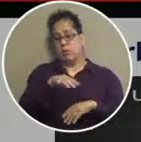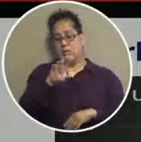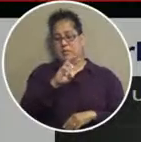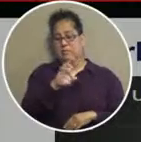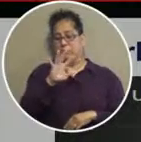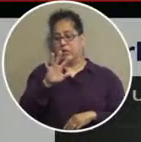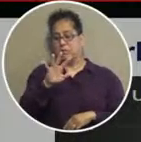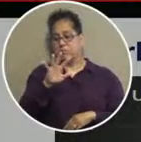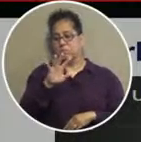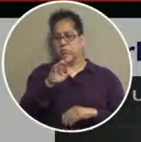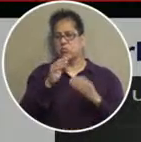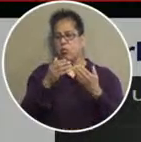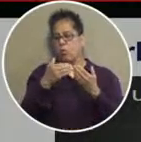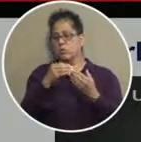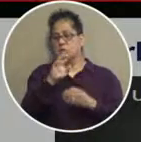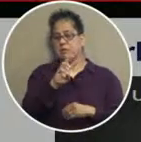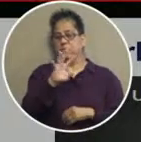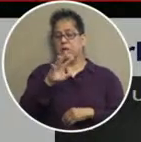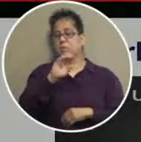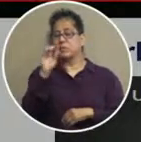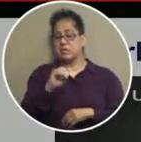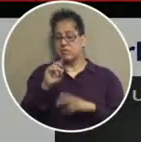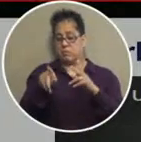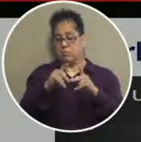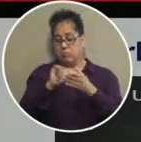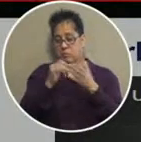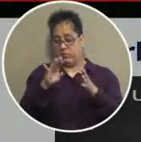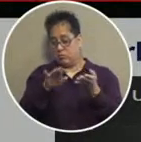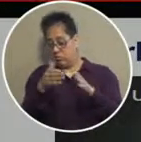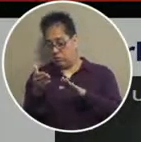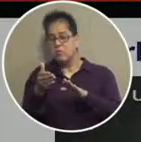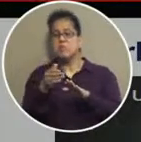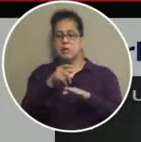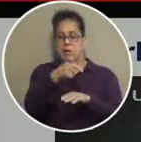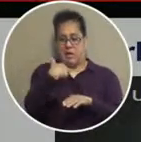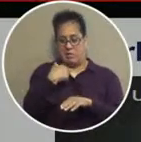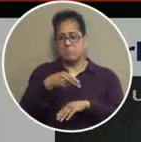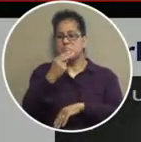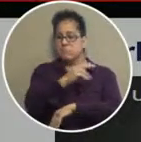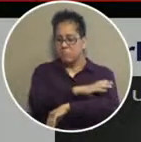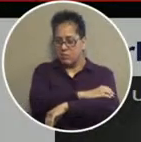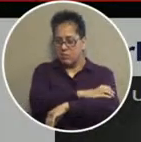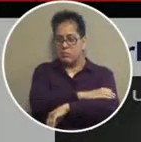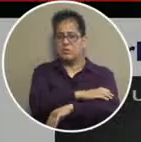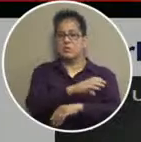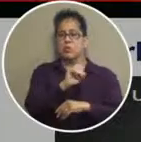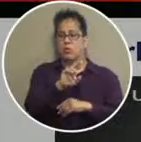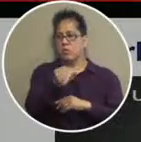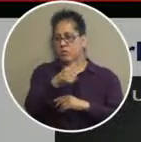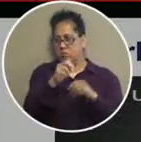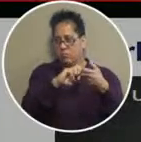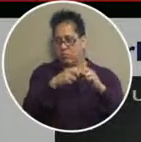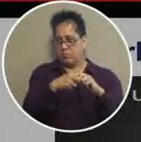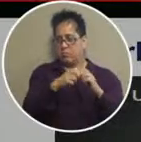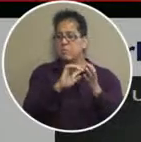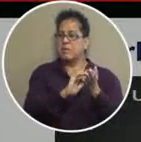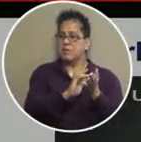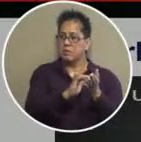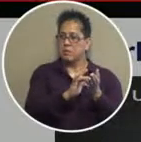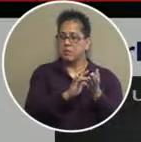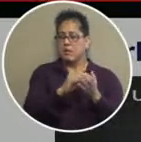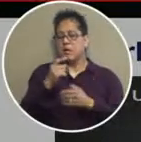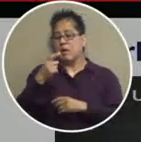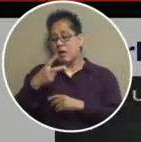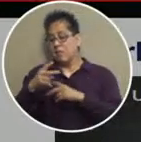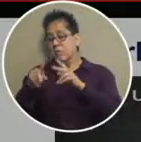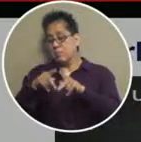65%, close to 65% of the people had high blood pressure as an underlying condition. Half of the people that